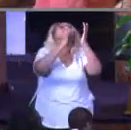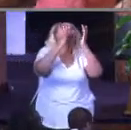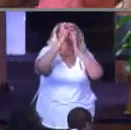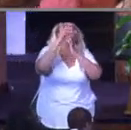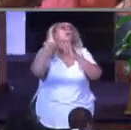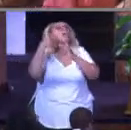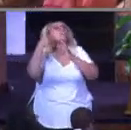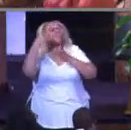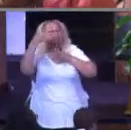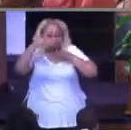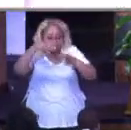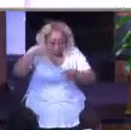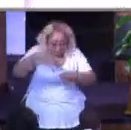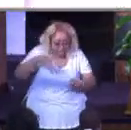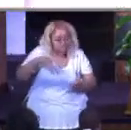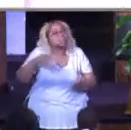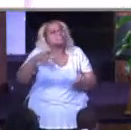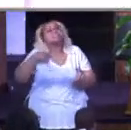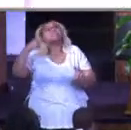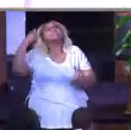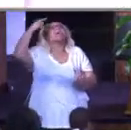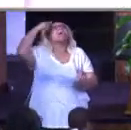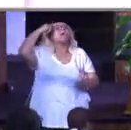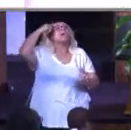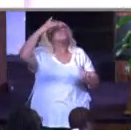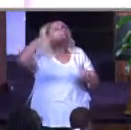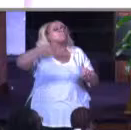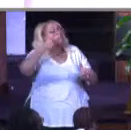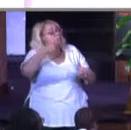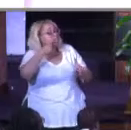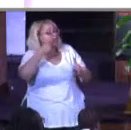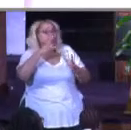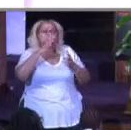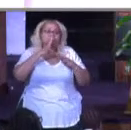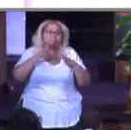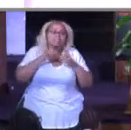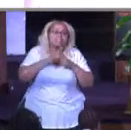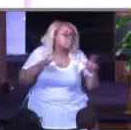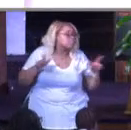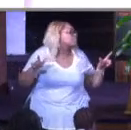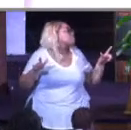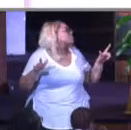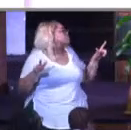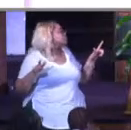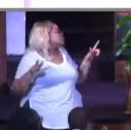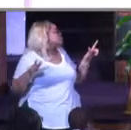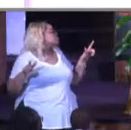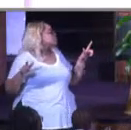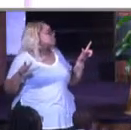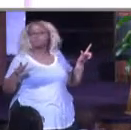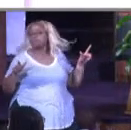you, Jesus. I know you explained it to me. Why I said it in my mind, out of my mouth was coming.